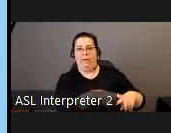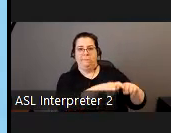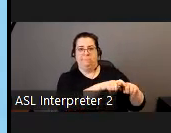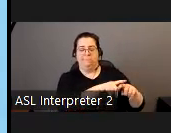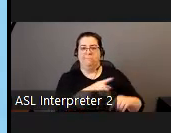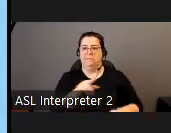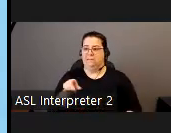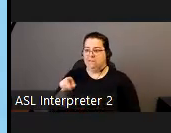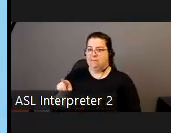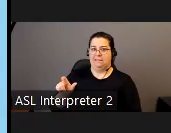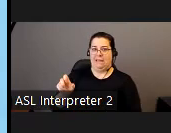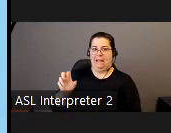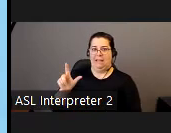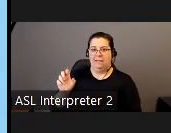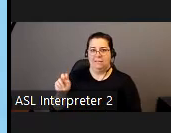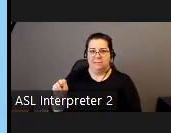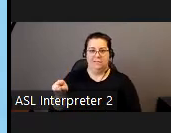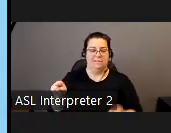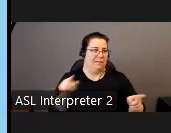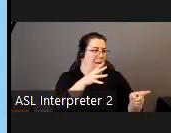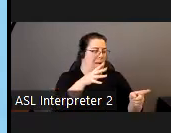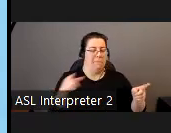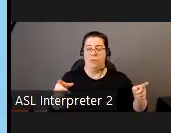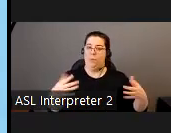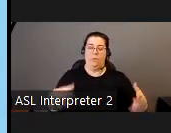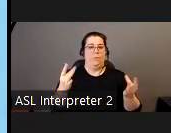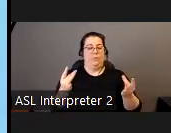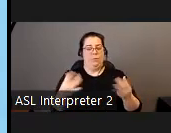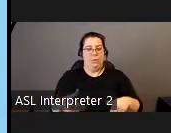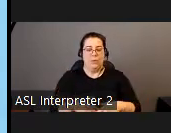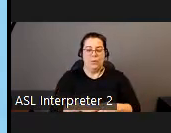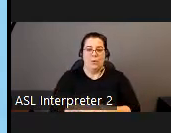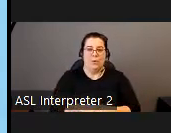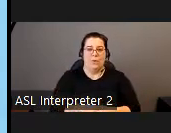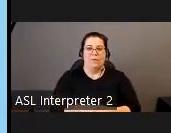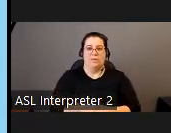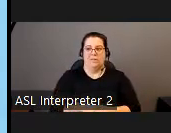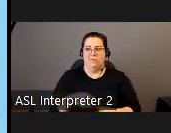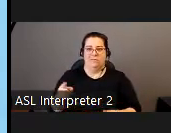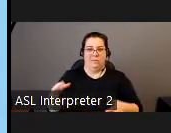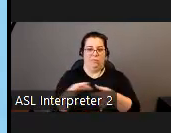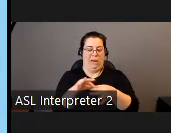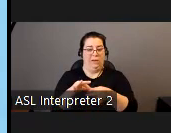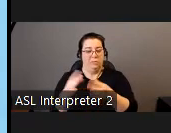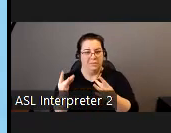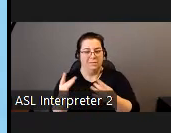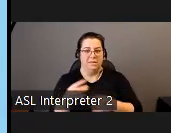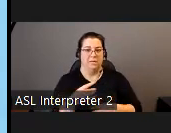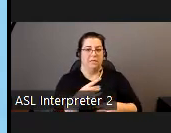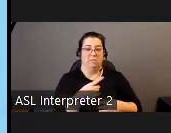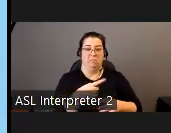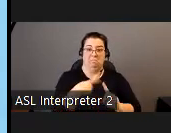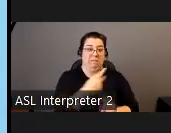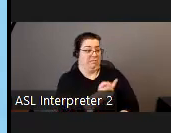are considerable, and then you have the complication of, the couple. So lots to talk about